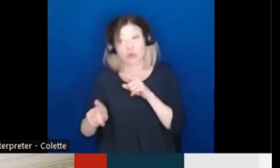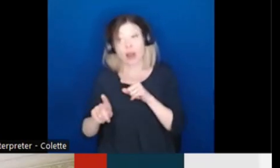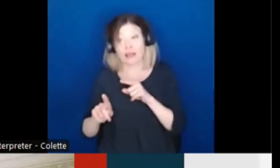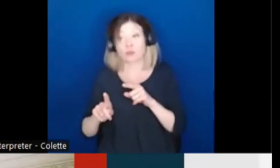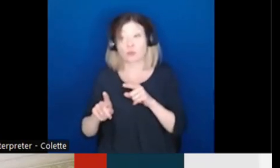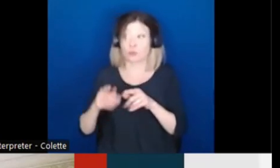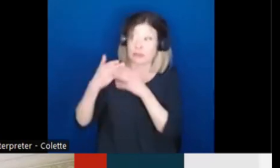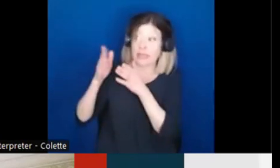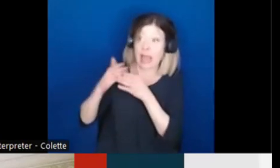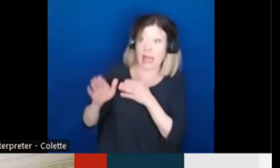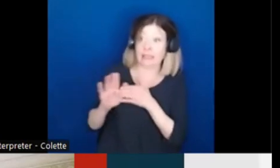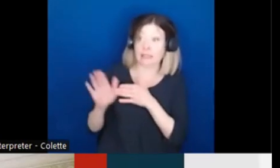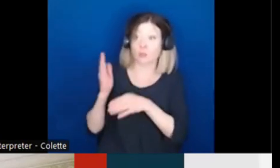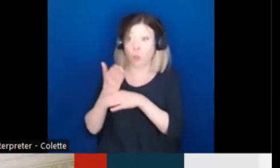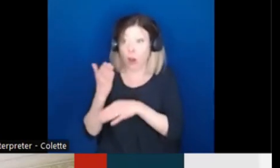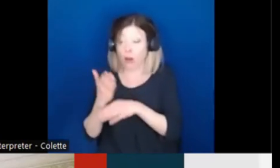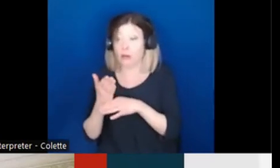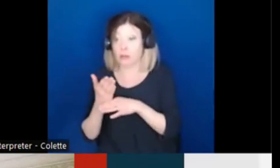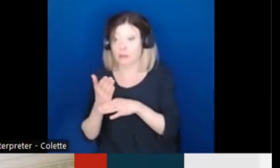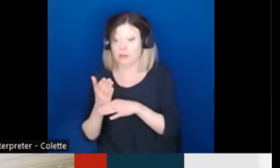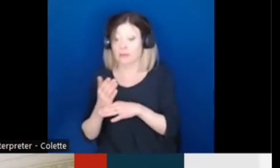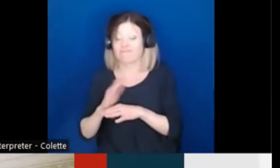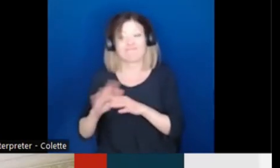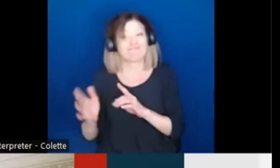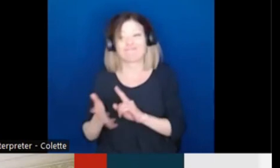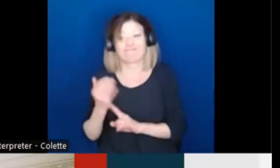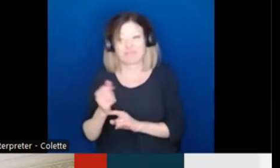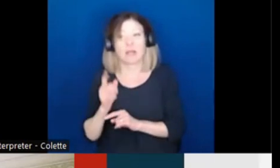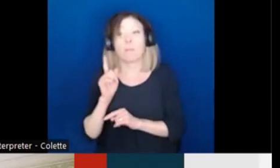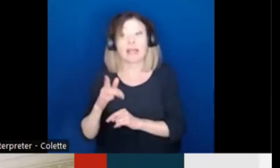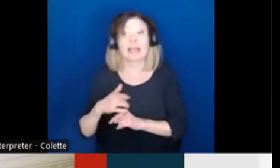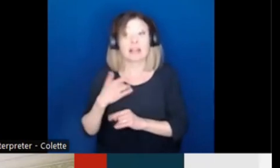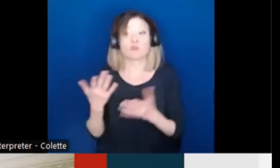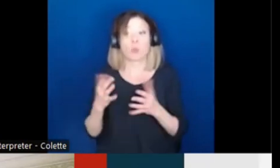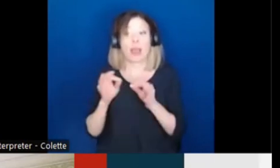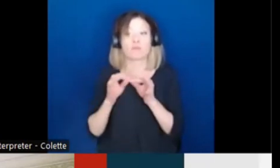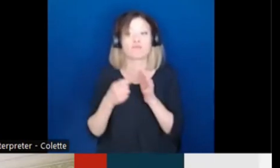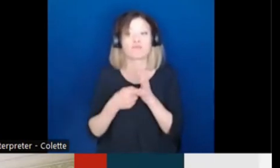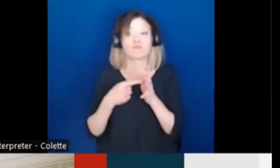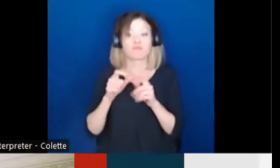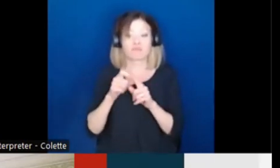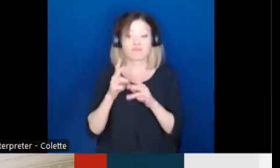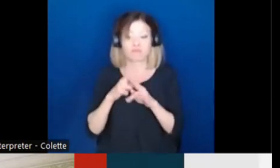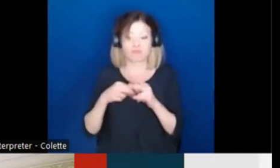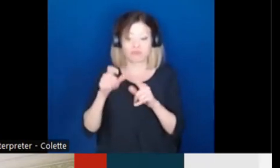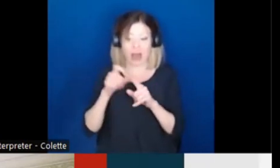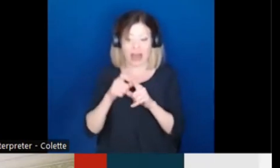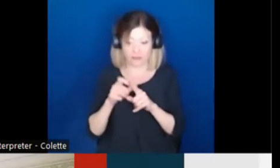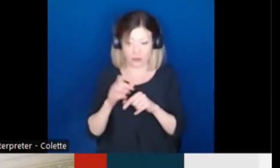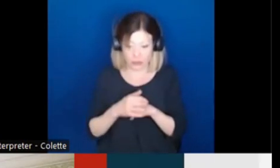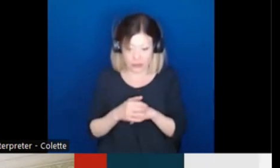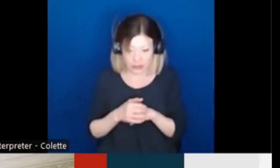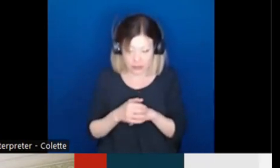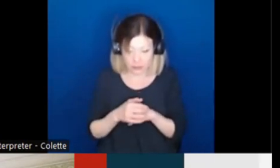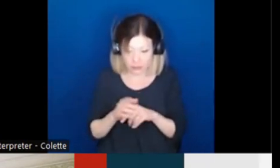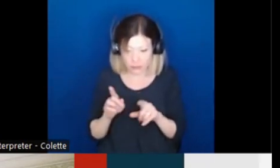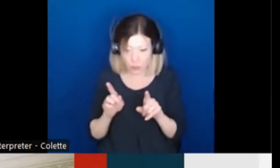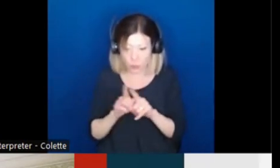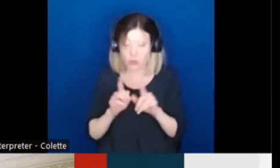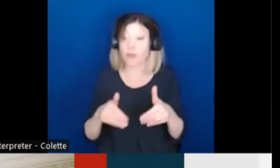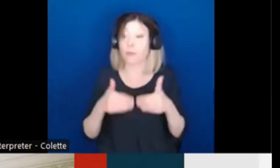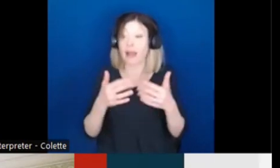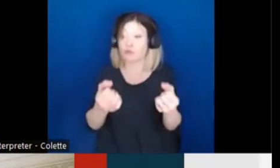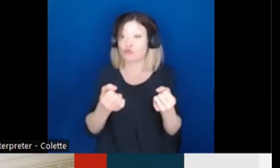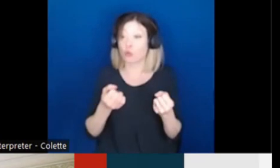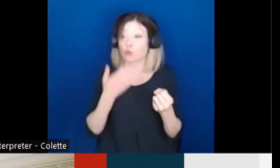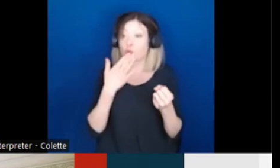Bradford. Actually, these portraits, I think, are really, really good. There's a nice painted chest of drawers there. So it all suggests